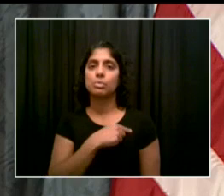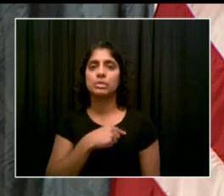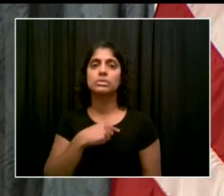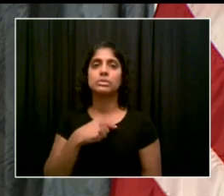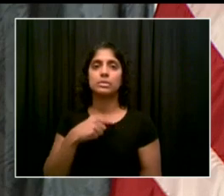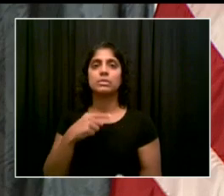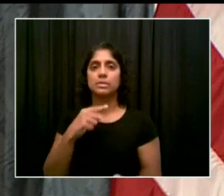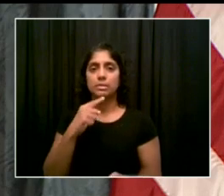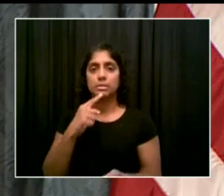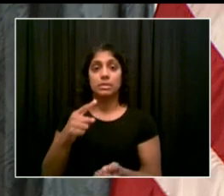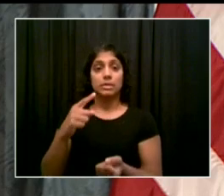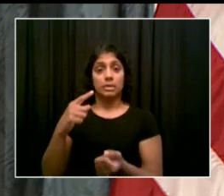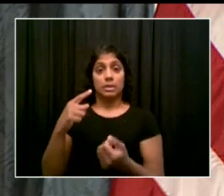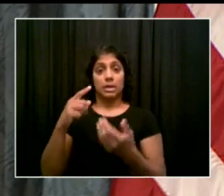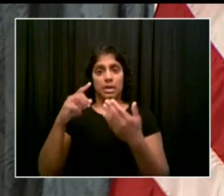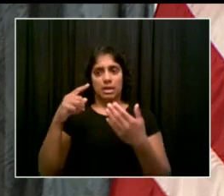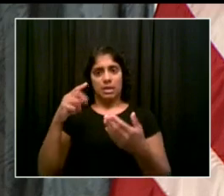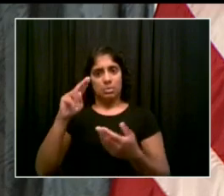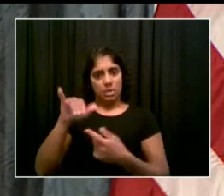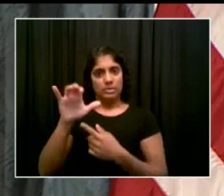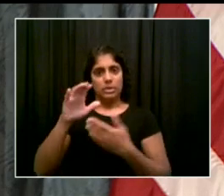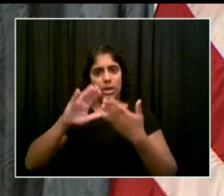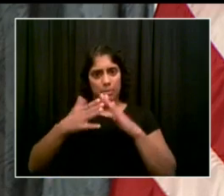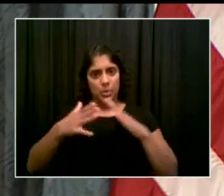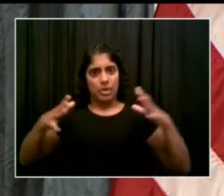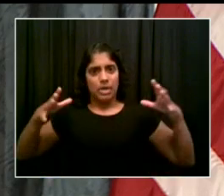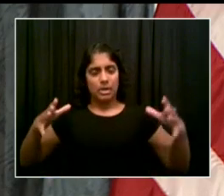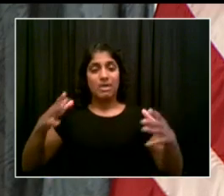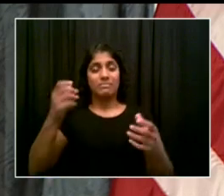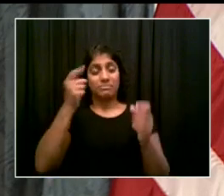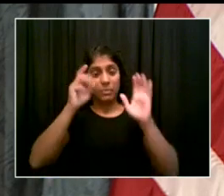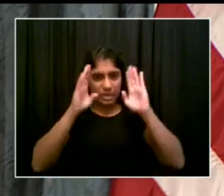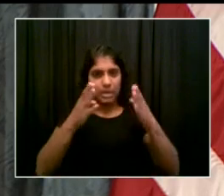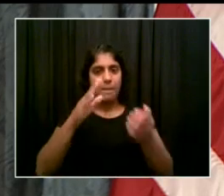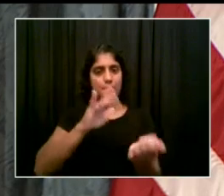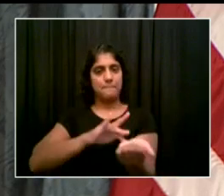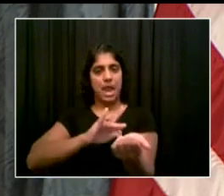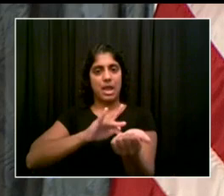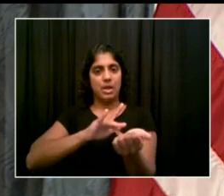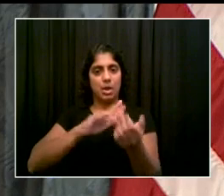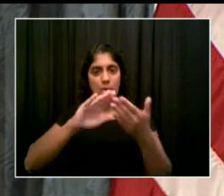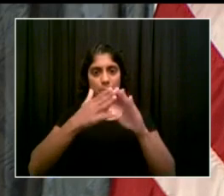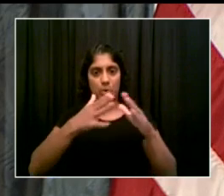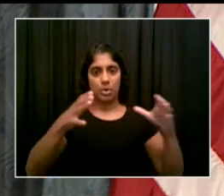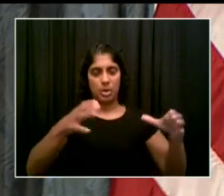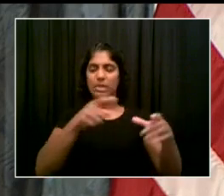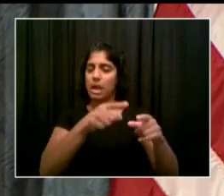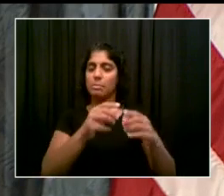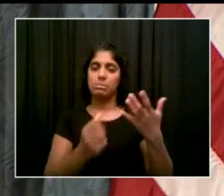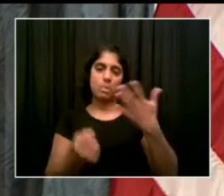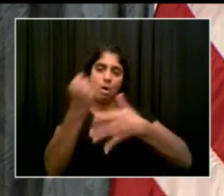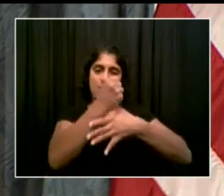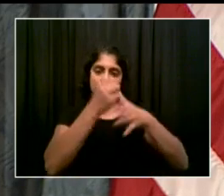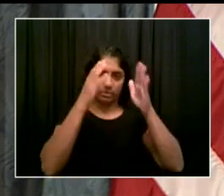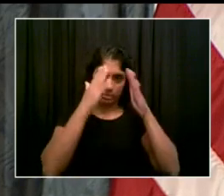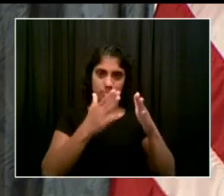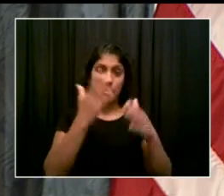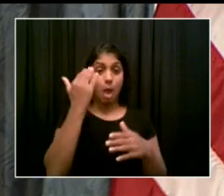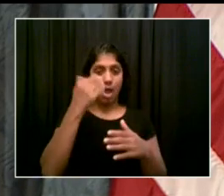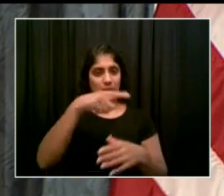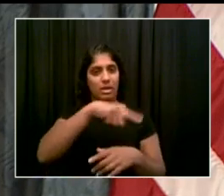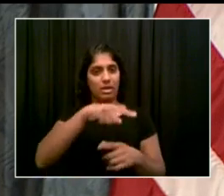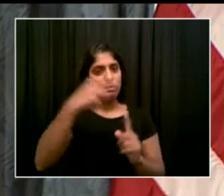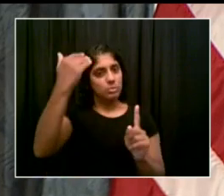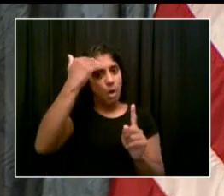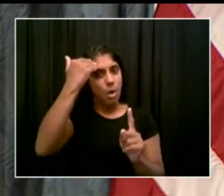most important steps that we can take at this stage in our vaccination campaign, and particularly because of the threat of the